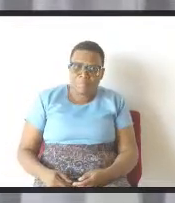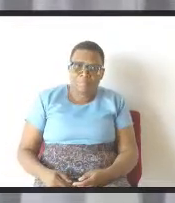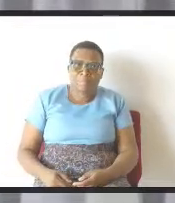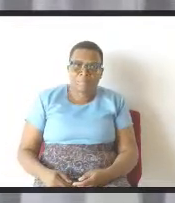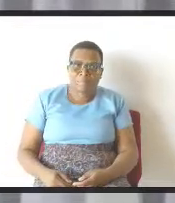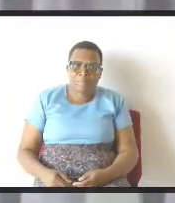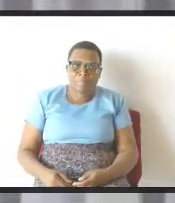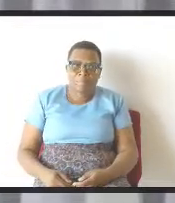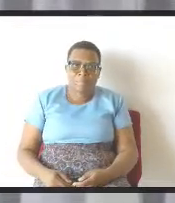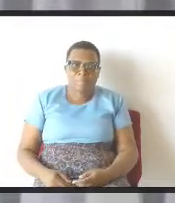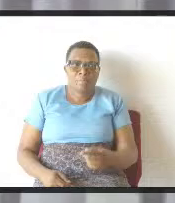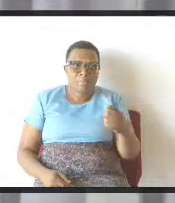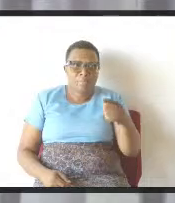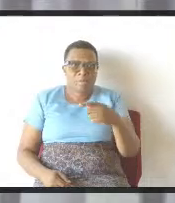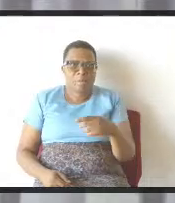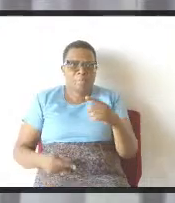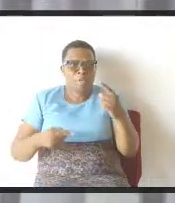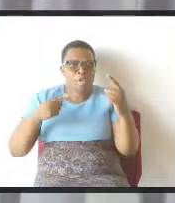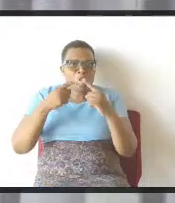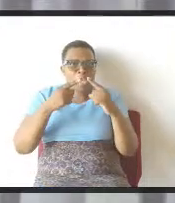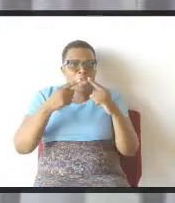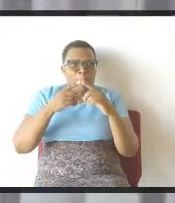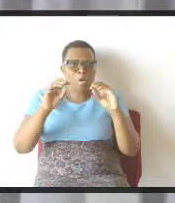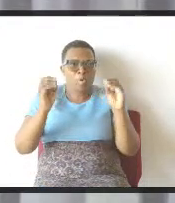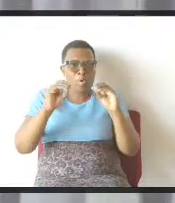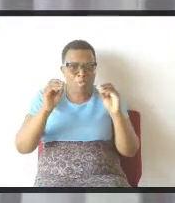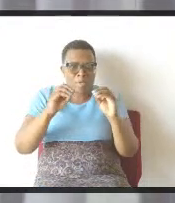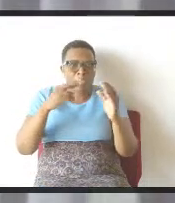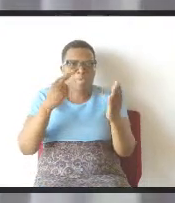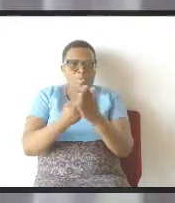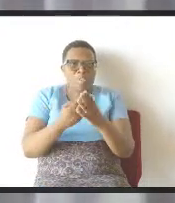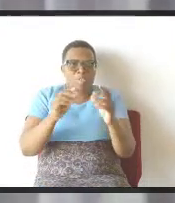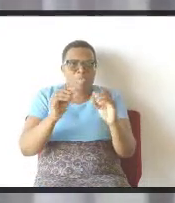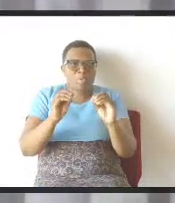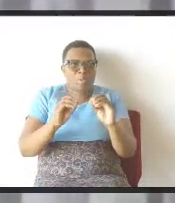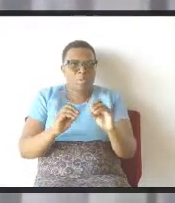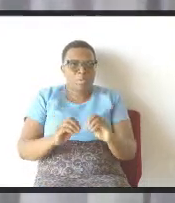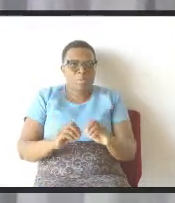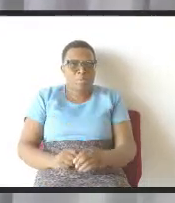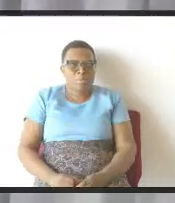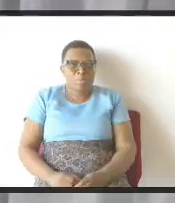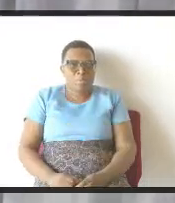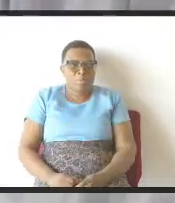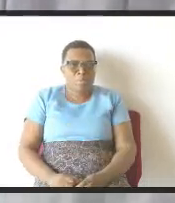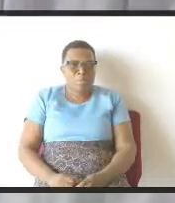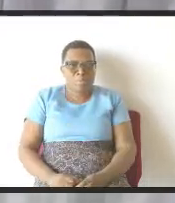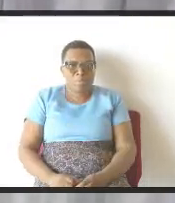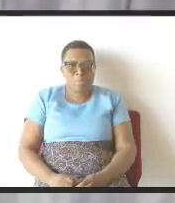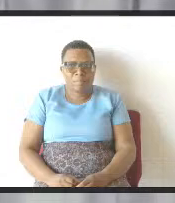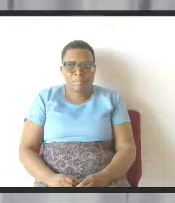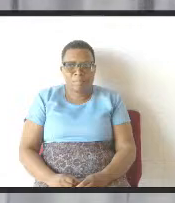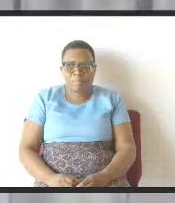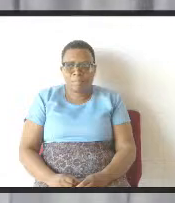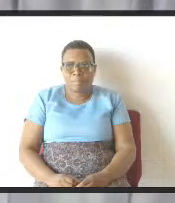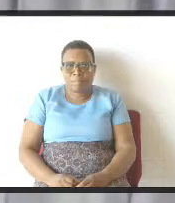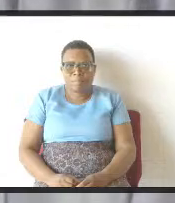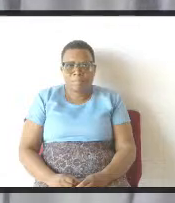You aim at nothing, you're going to hit what? Nothing. You have to have an aim. You have to know where you want to go.